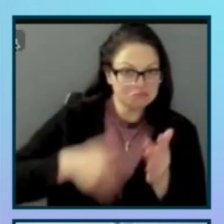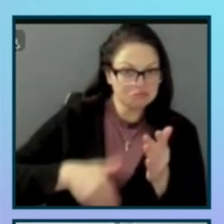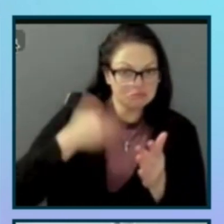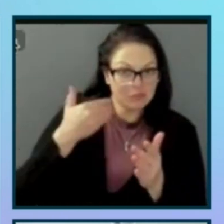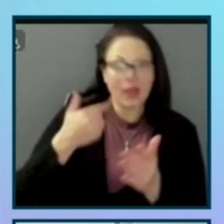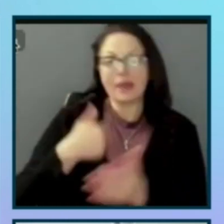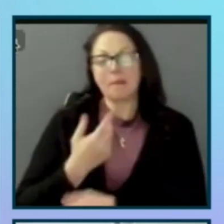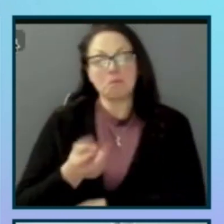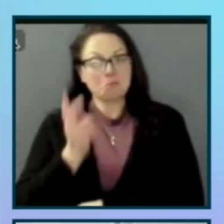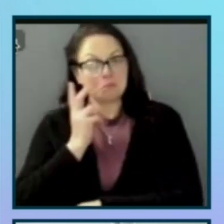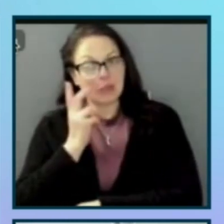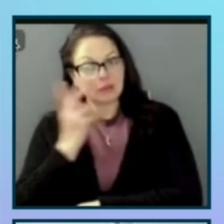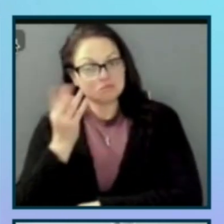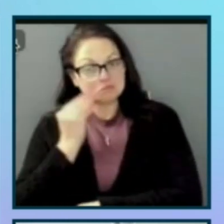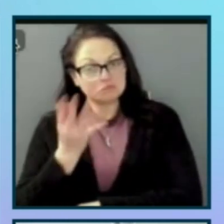blind.